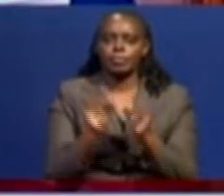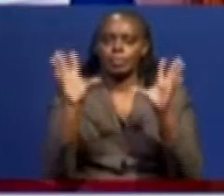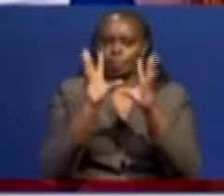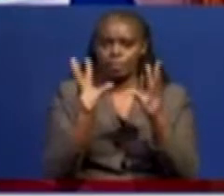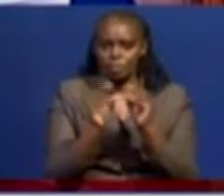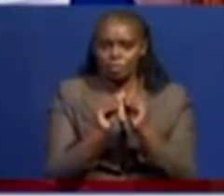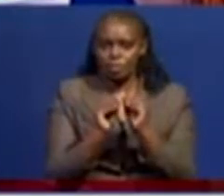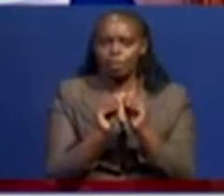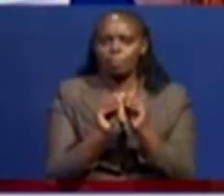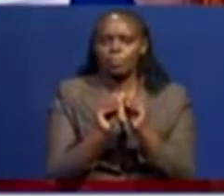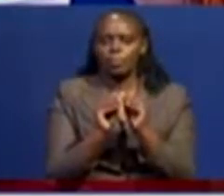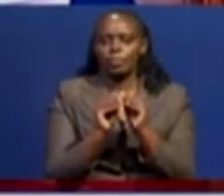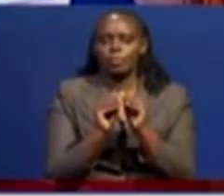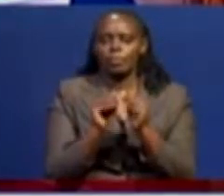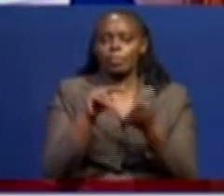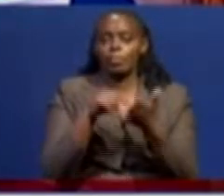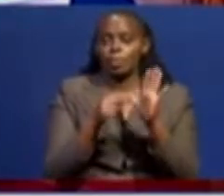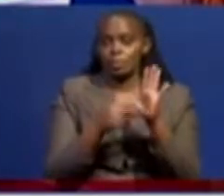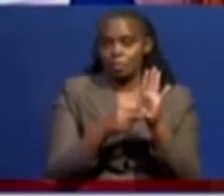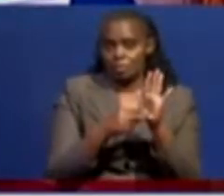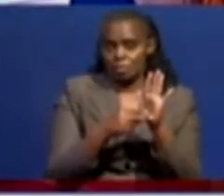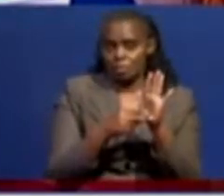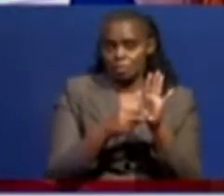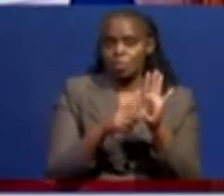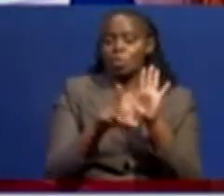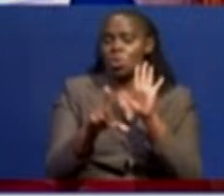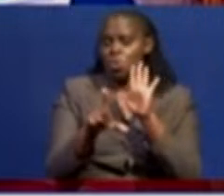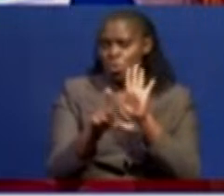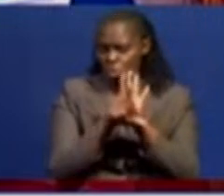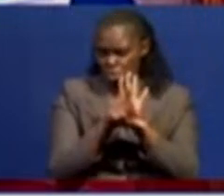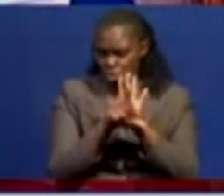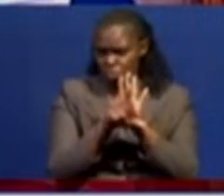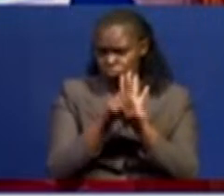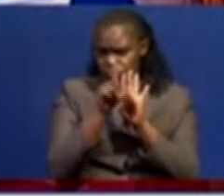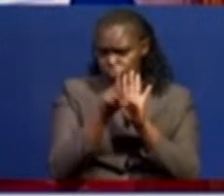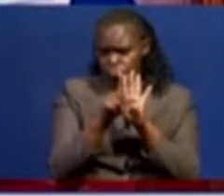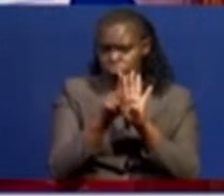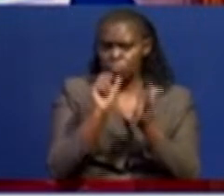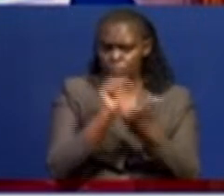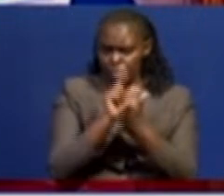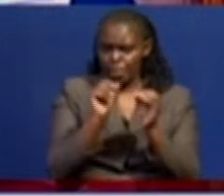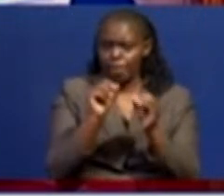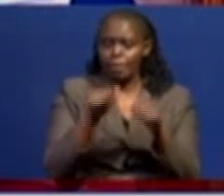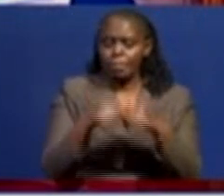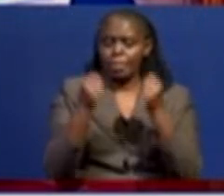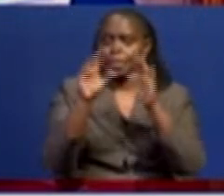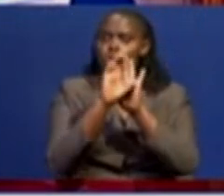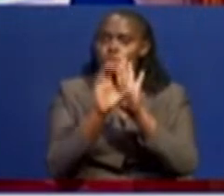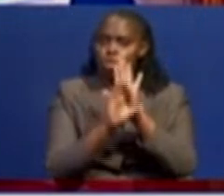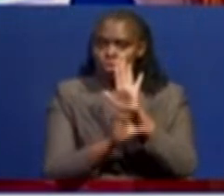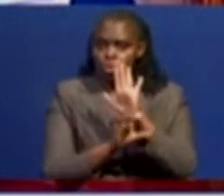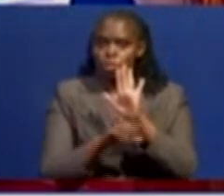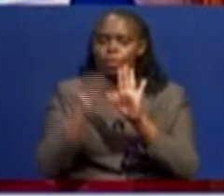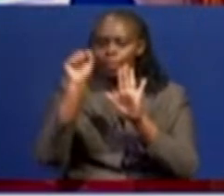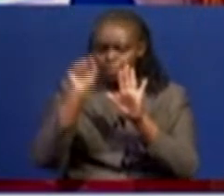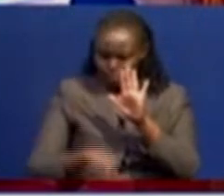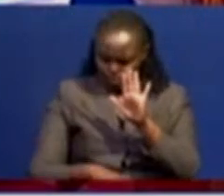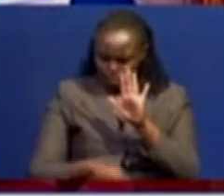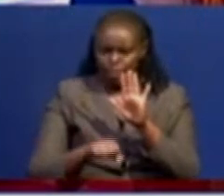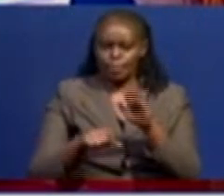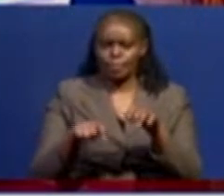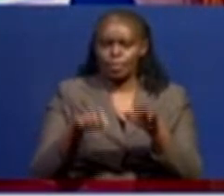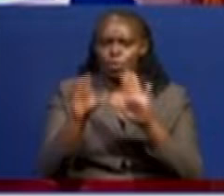particular ground, was the revocation lawful? It wasn't. Did it violate the Constitution?